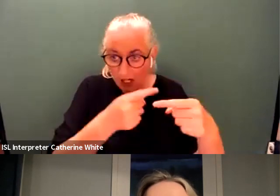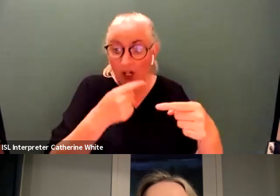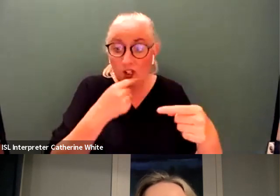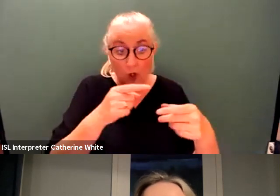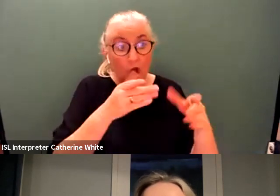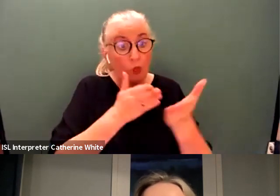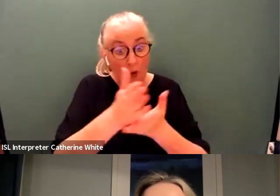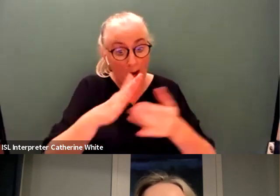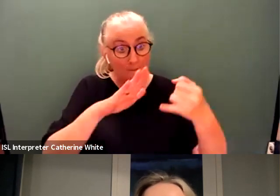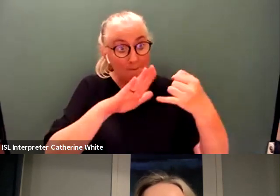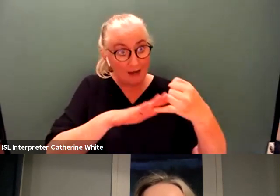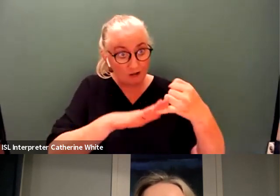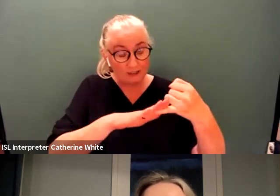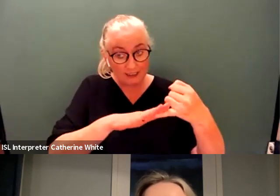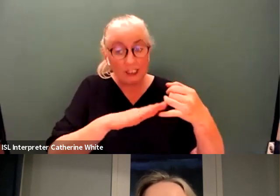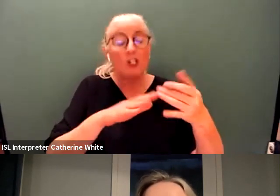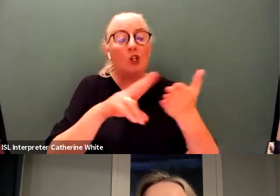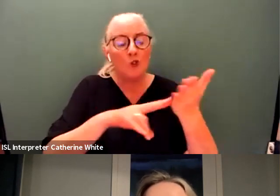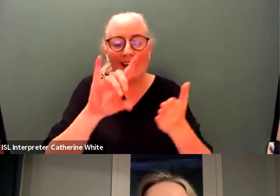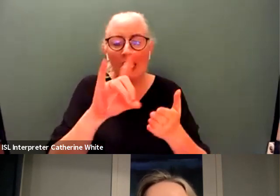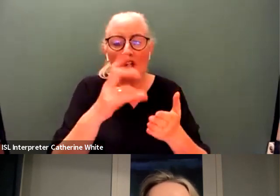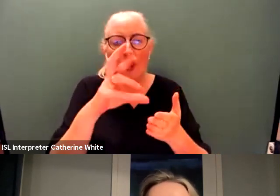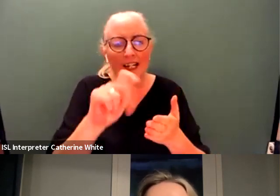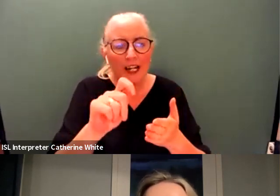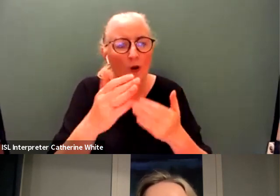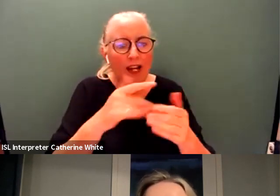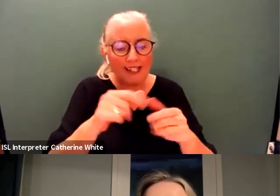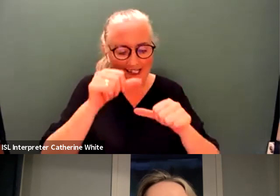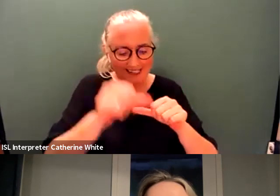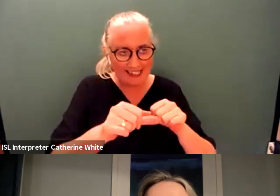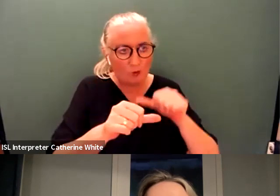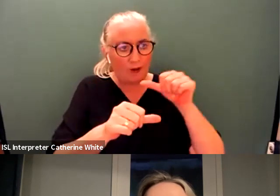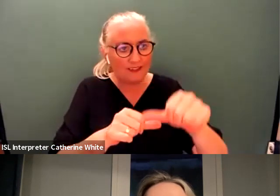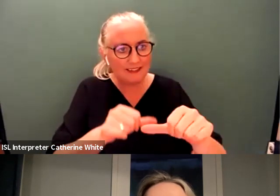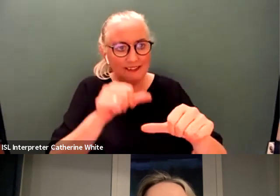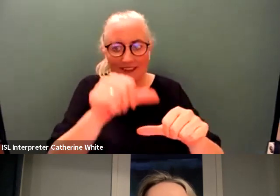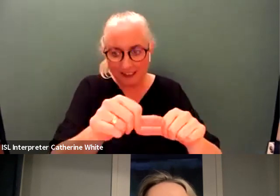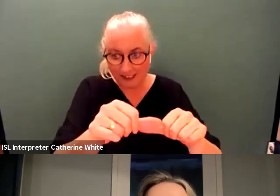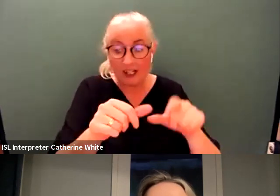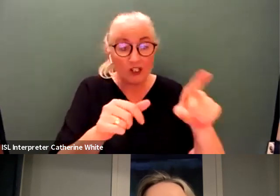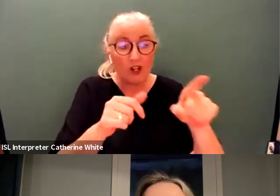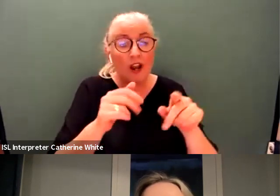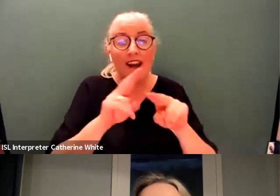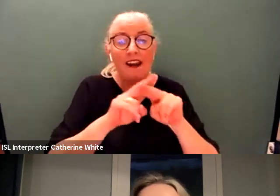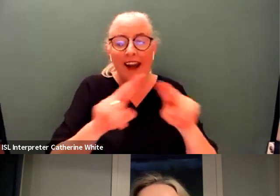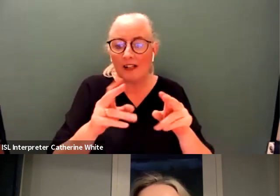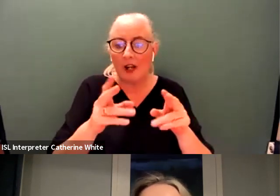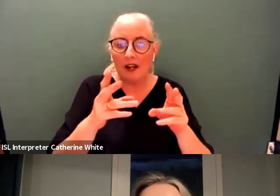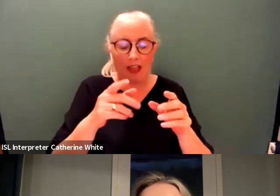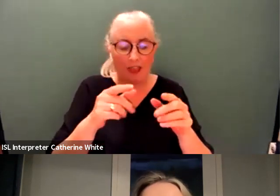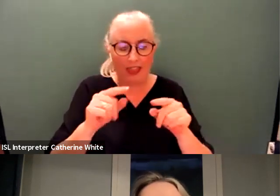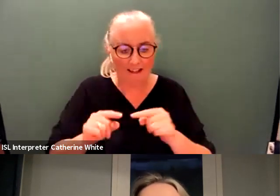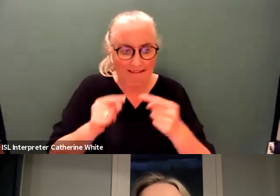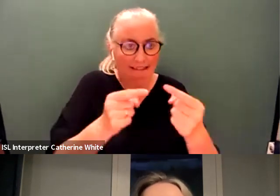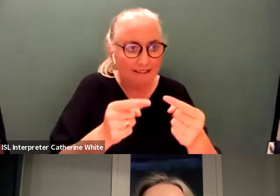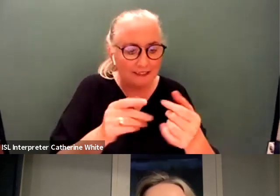periods, we usually need to use the HRT in what we call a sequential fashion. So instead of trying to work against the menstrual